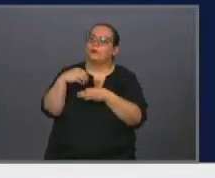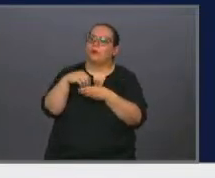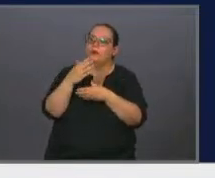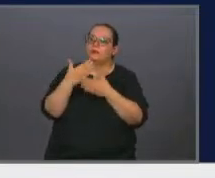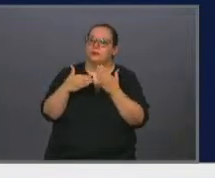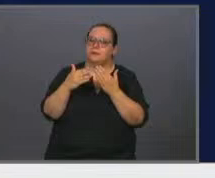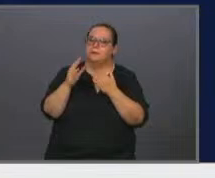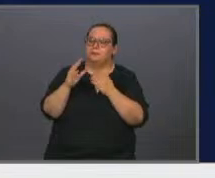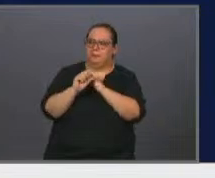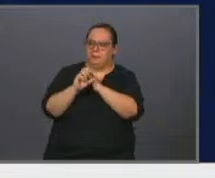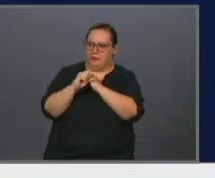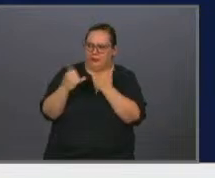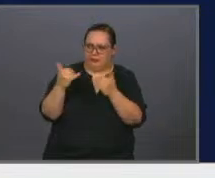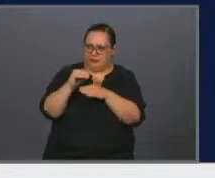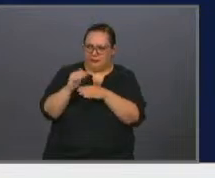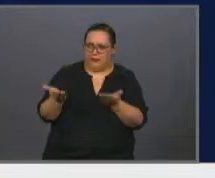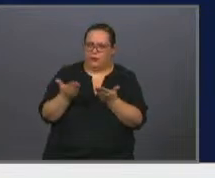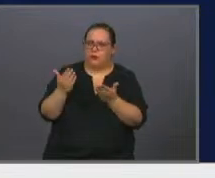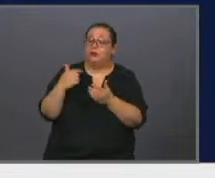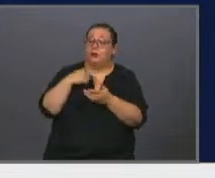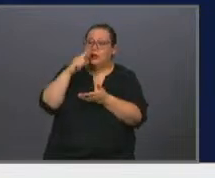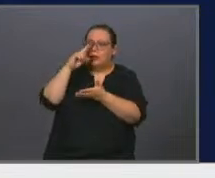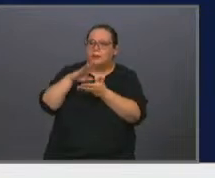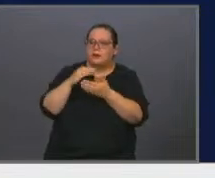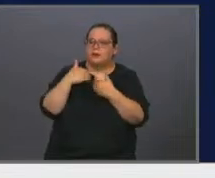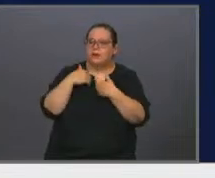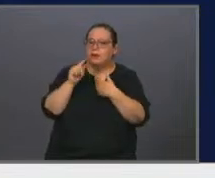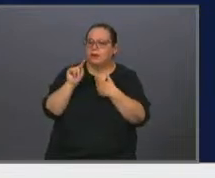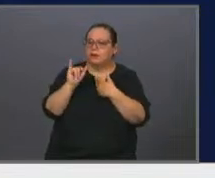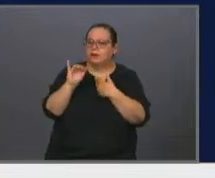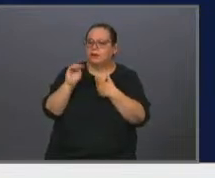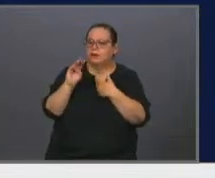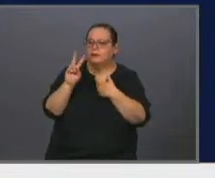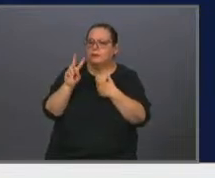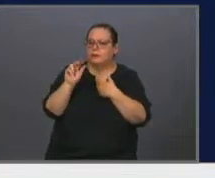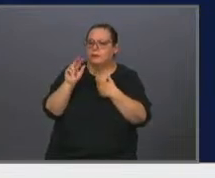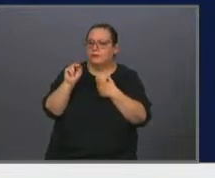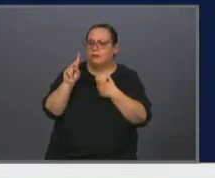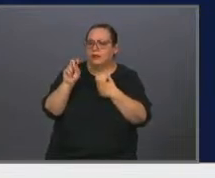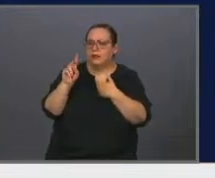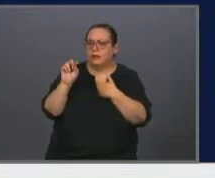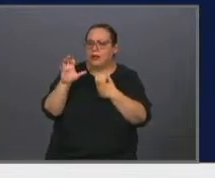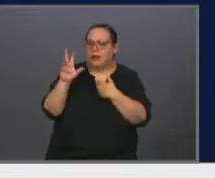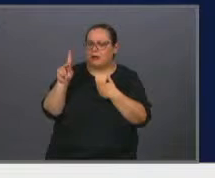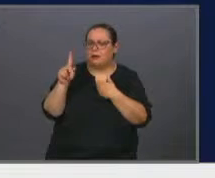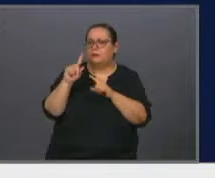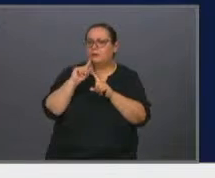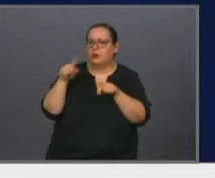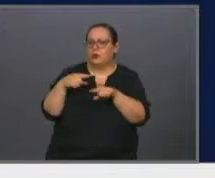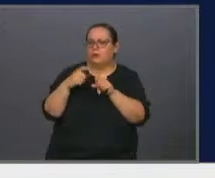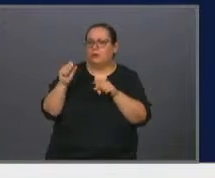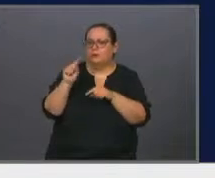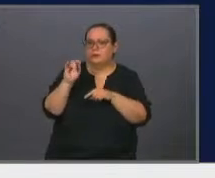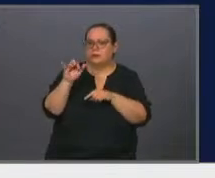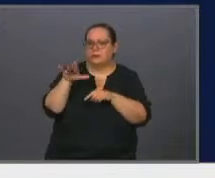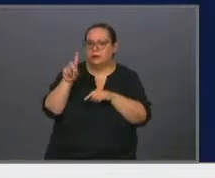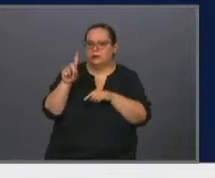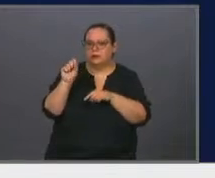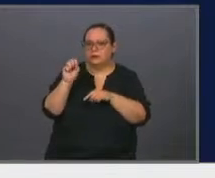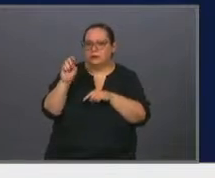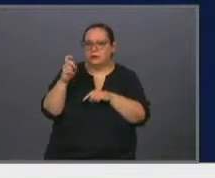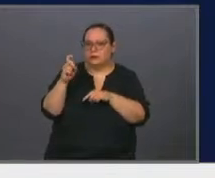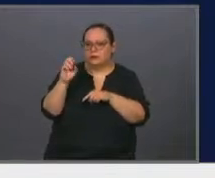this evening. And I believe we have Tim Vandenak, a reporter from the Standard Examiner, who would like to ask you both a